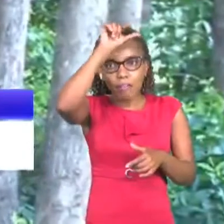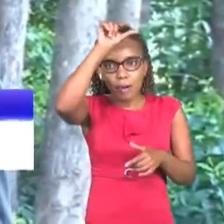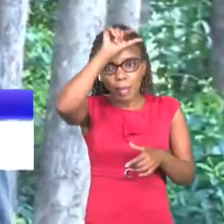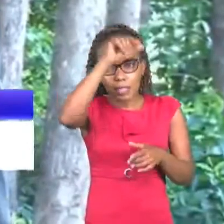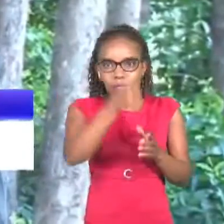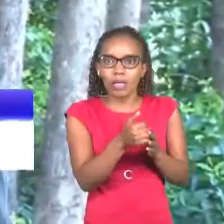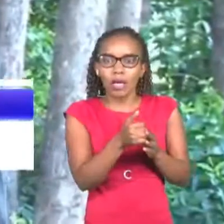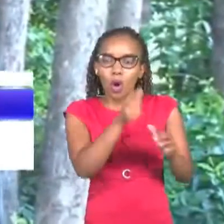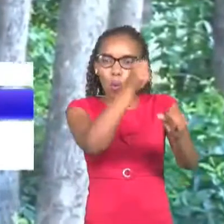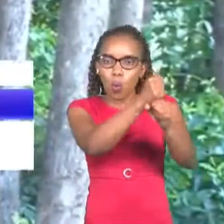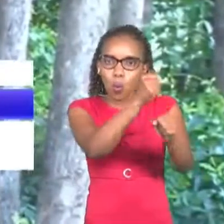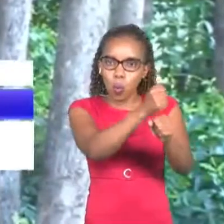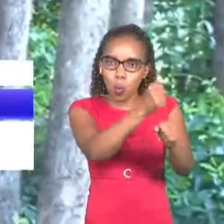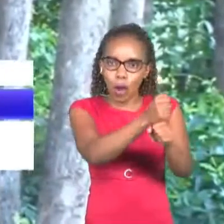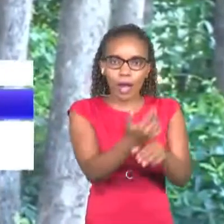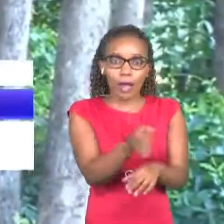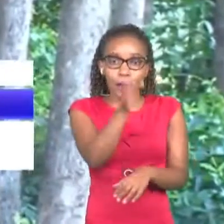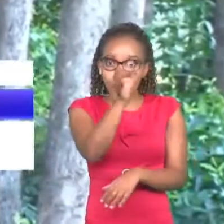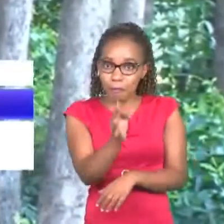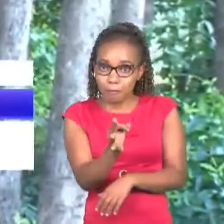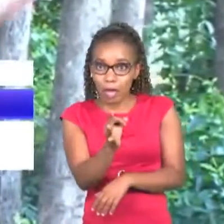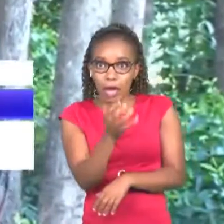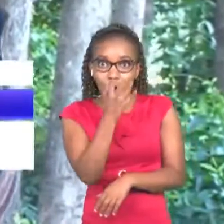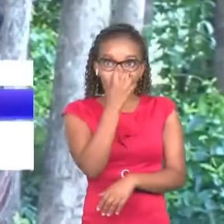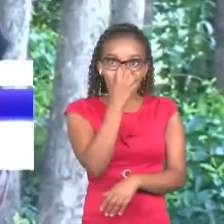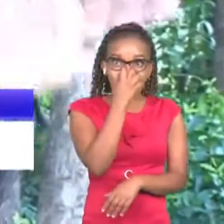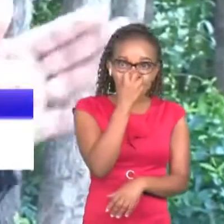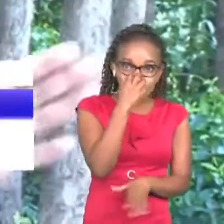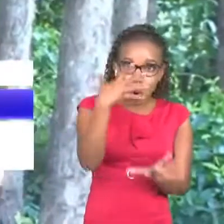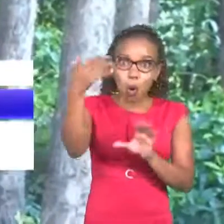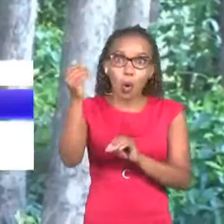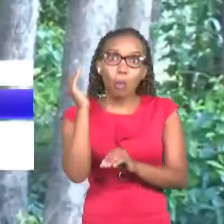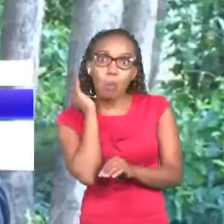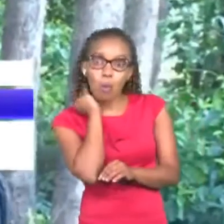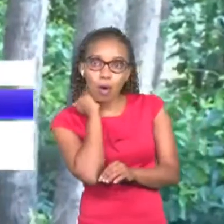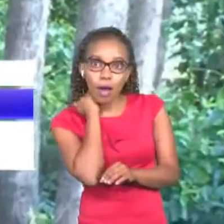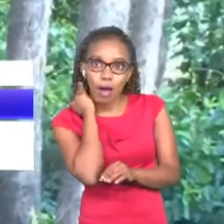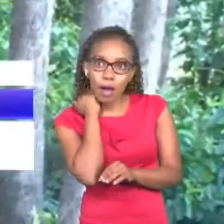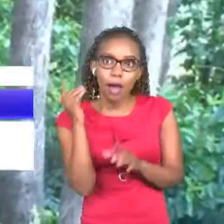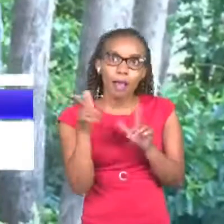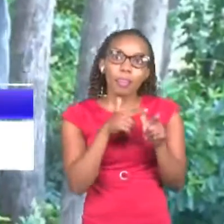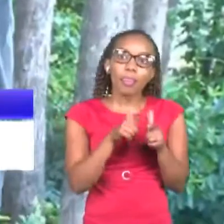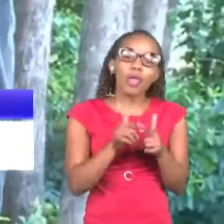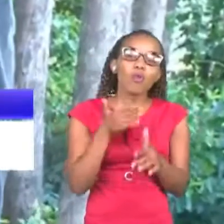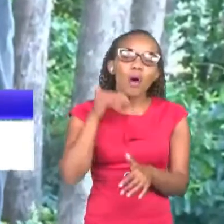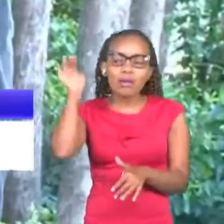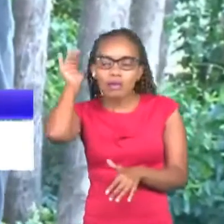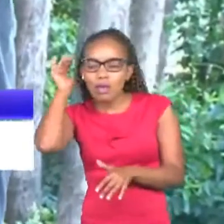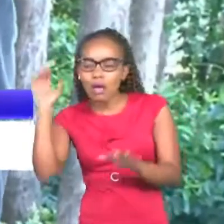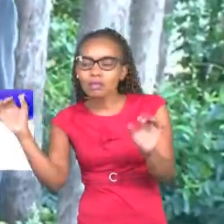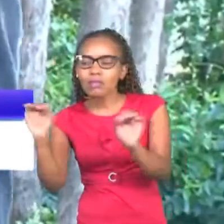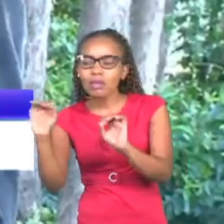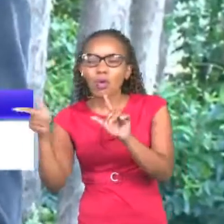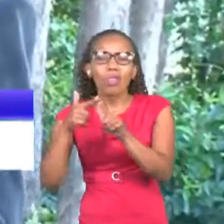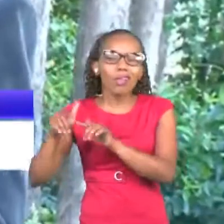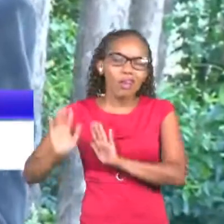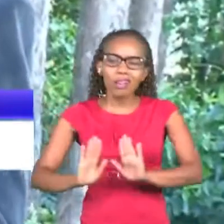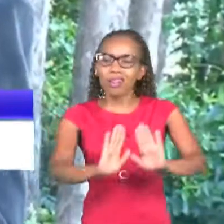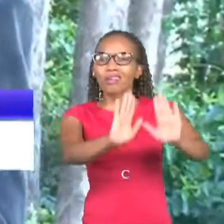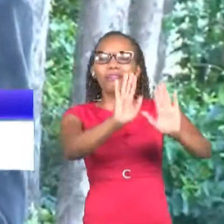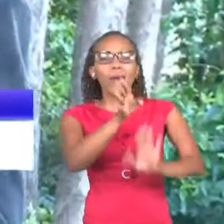yake. Kama naibu wa rais anaenda Murang'a na wewe hutaki kusikia mambo yake, si uache yeye